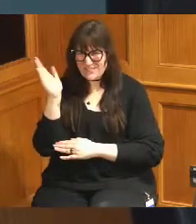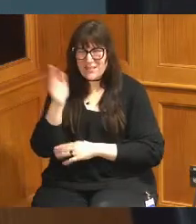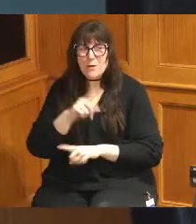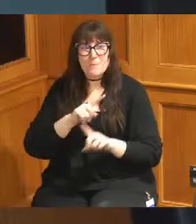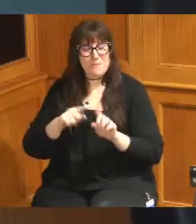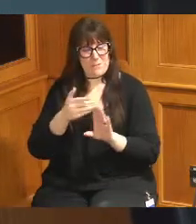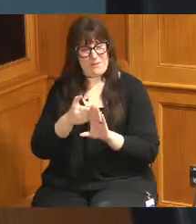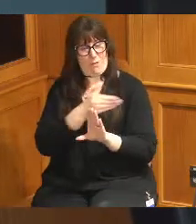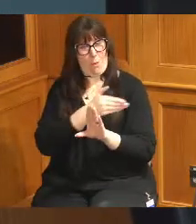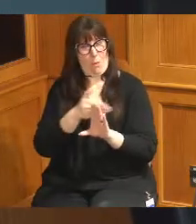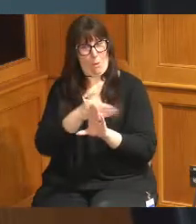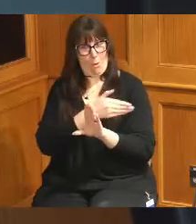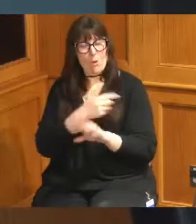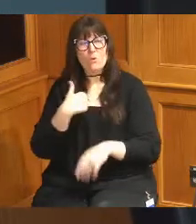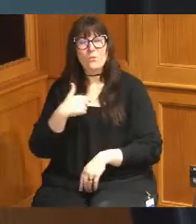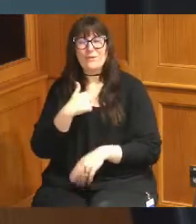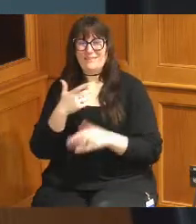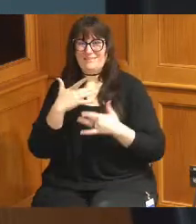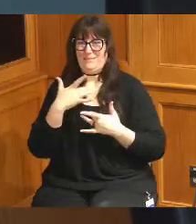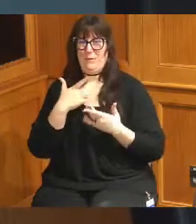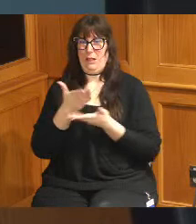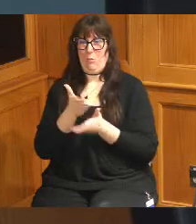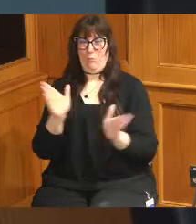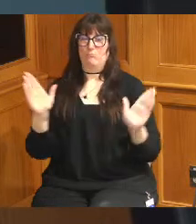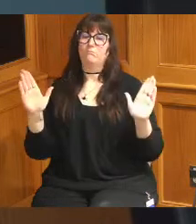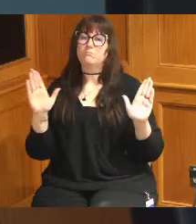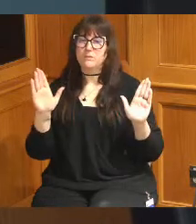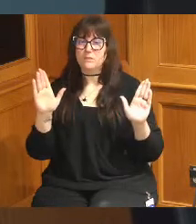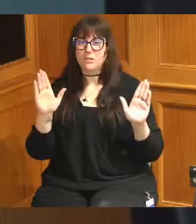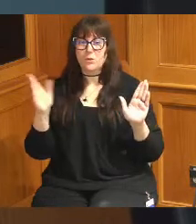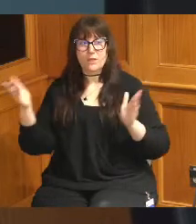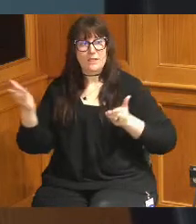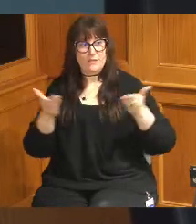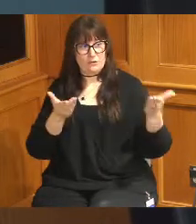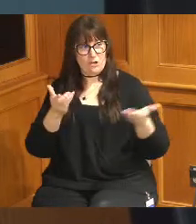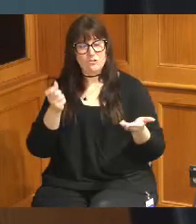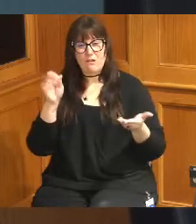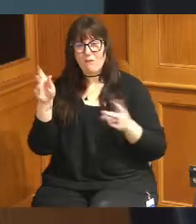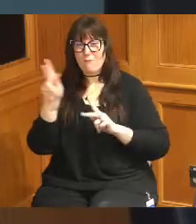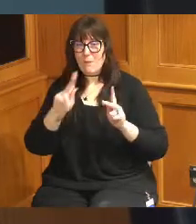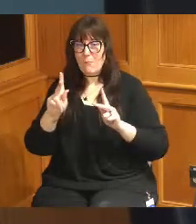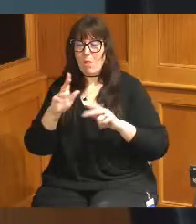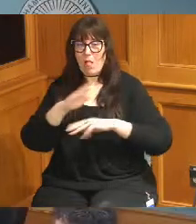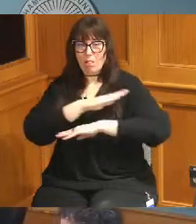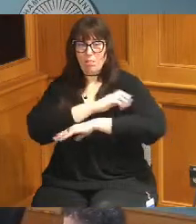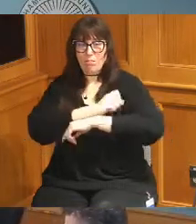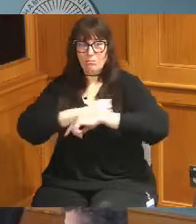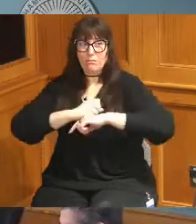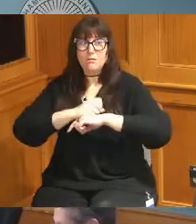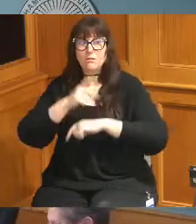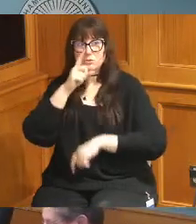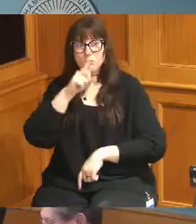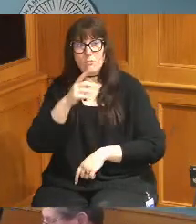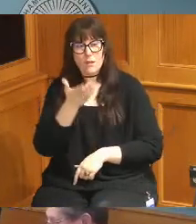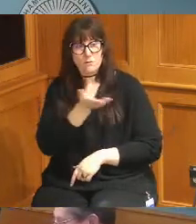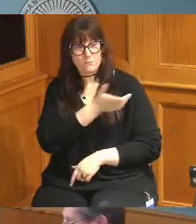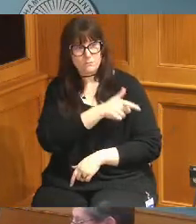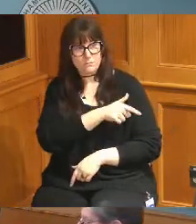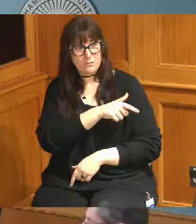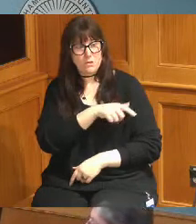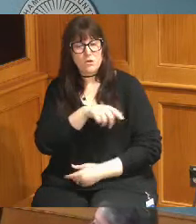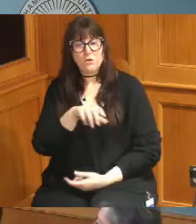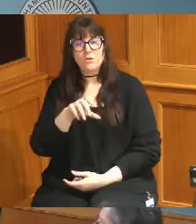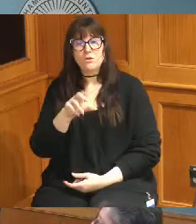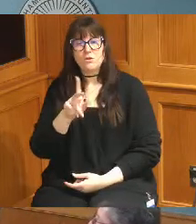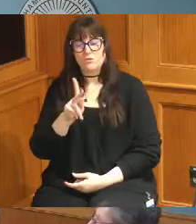before we start that, we generally open our meetings with an introduction of folks on the dais. So Christy, we'll start with you. Christy Rischel,